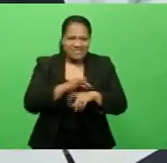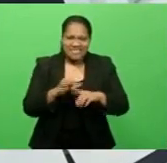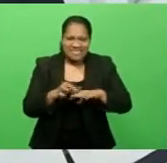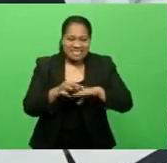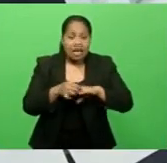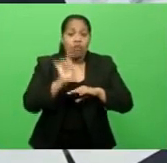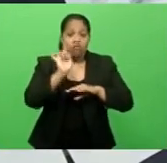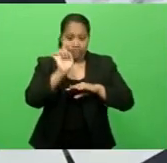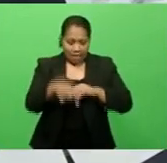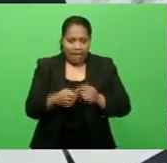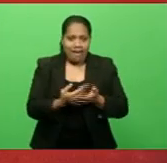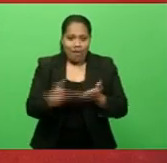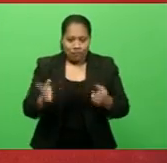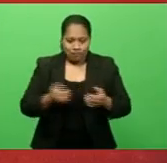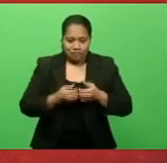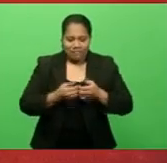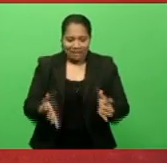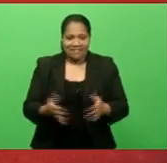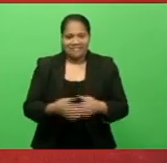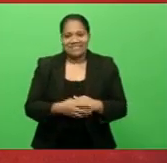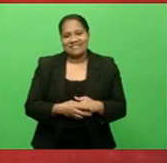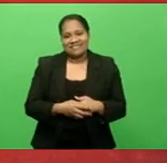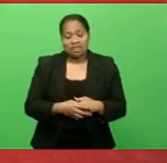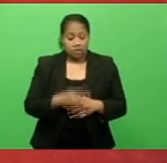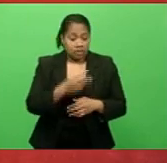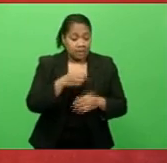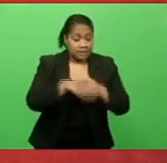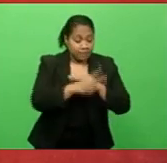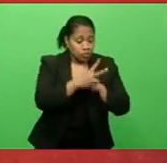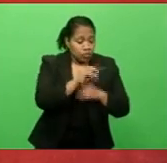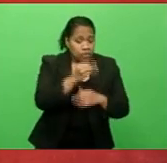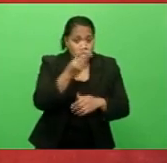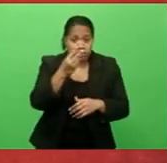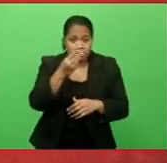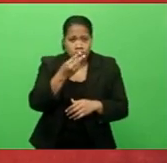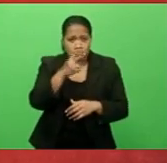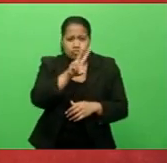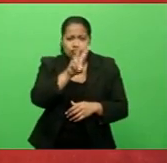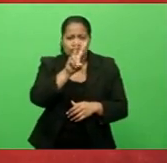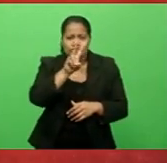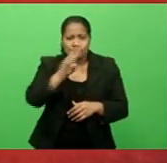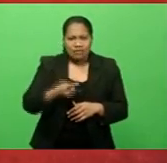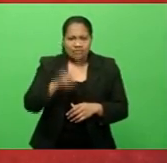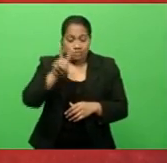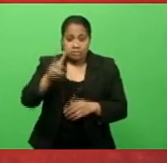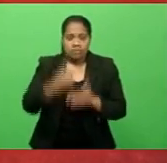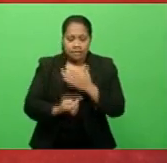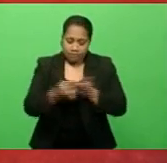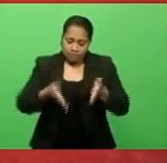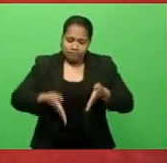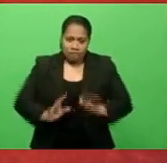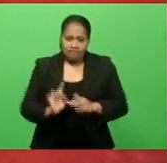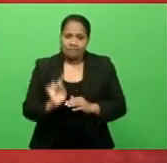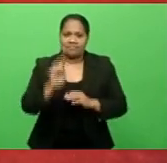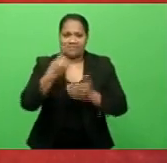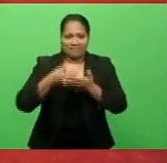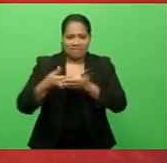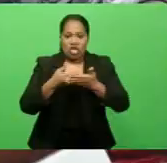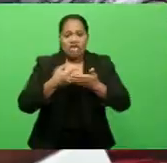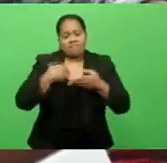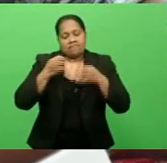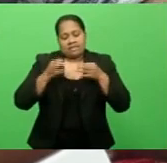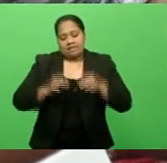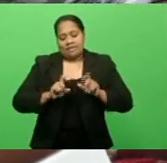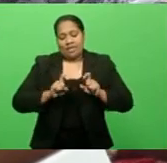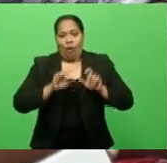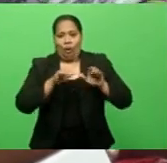business started. In 2002, I gave birth to my eldest, and so I decided to stay home with my kids and started